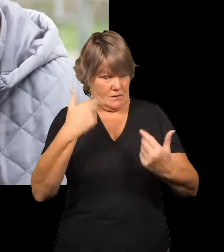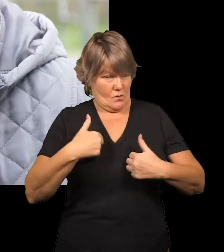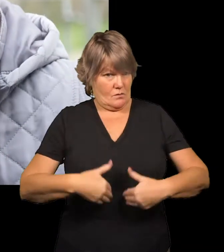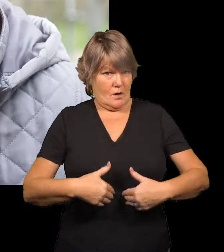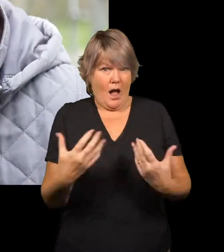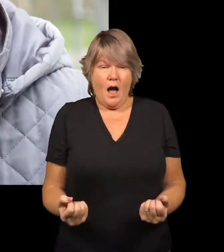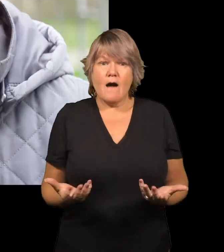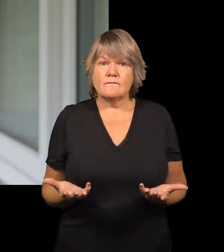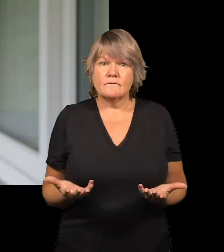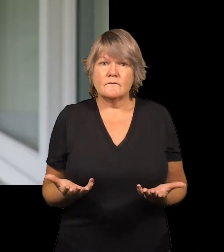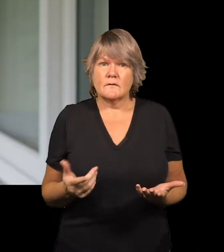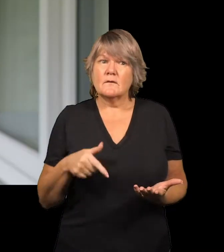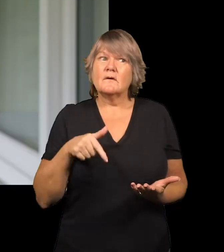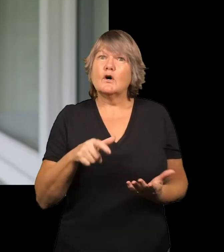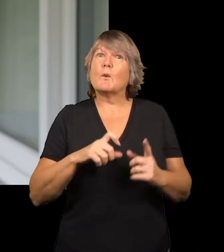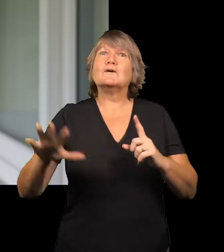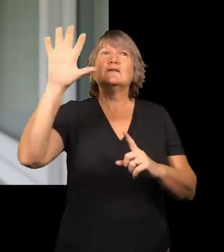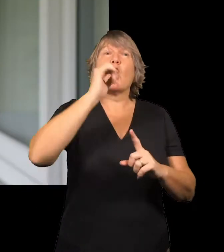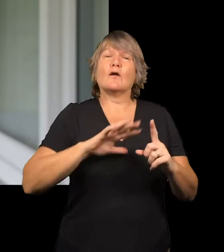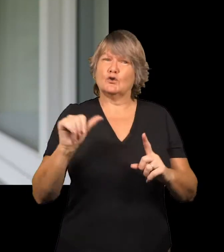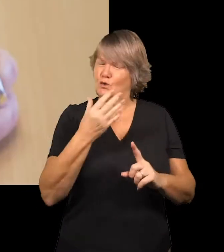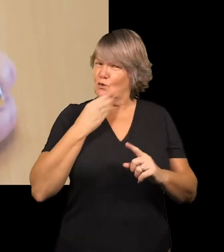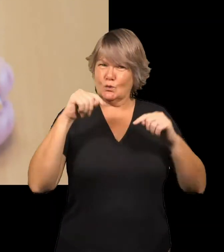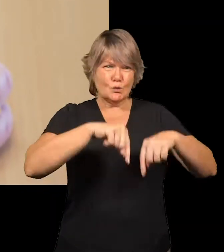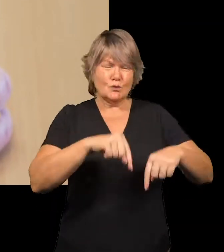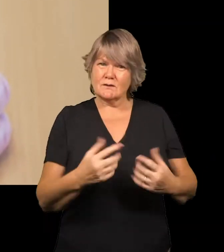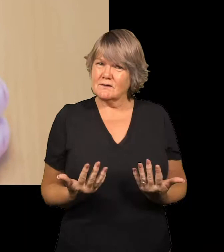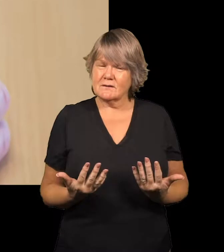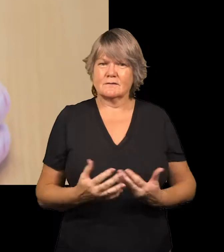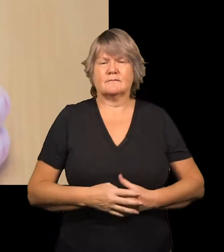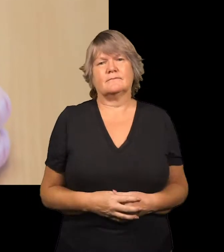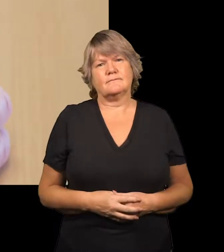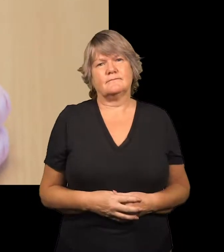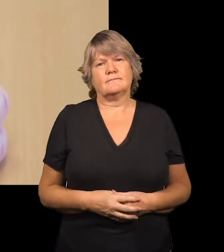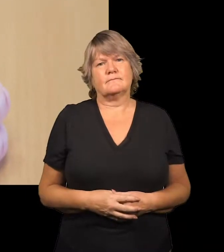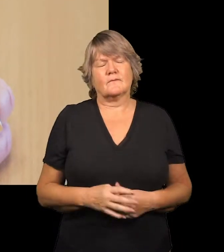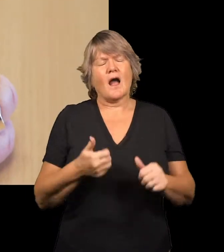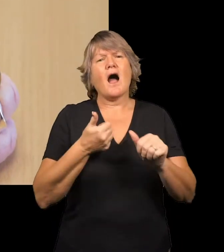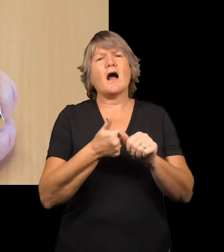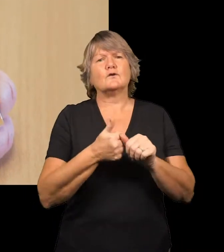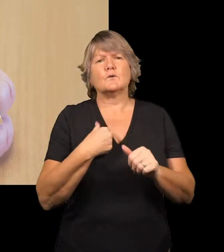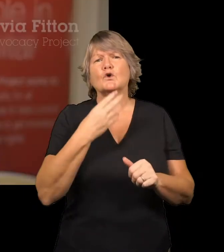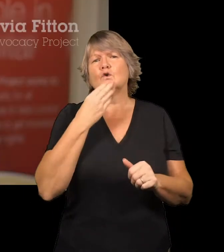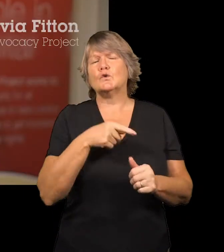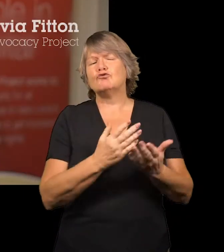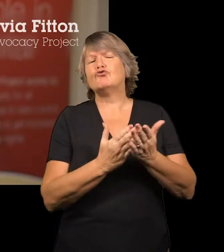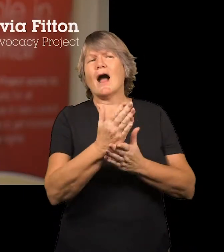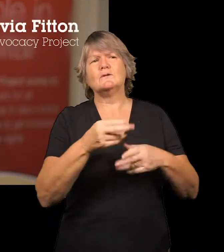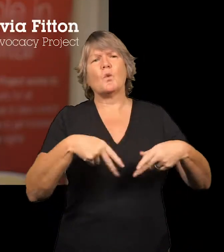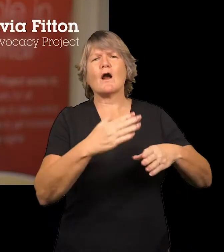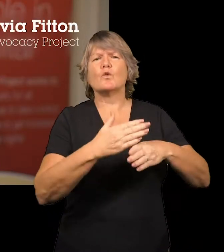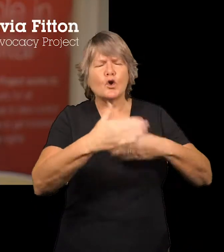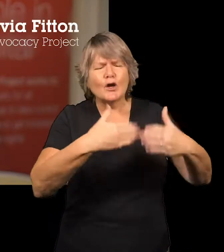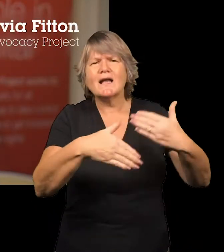and it should be used by every community across the whole of Scotland. In advocacy, we do use a human